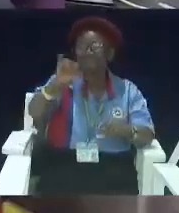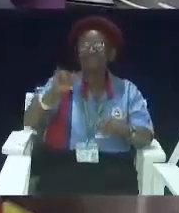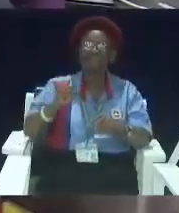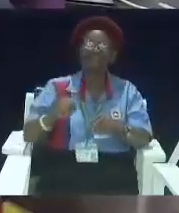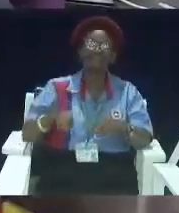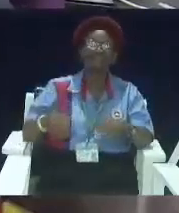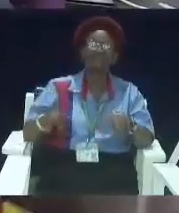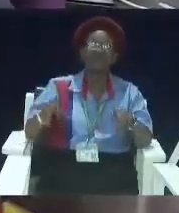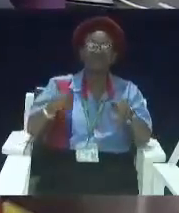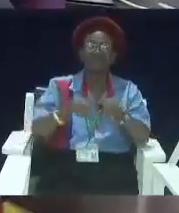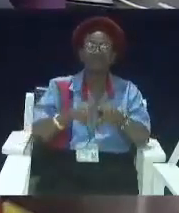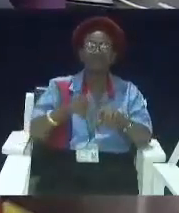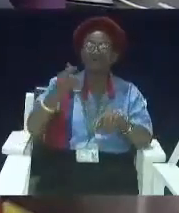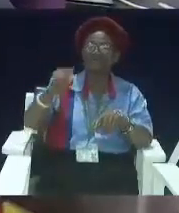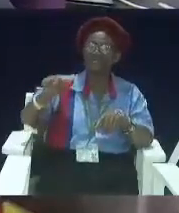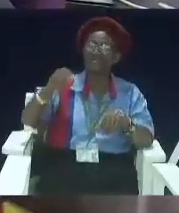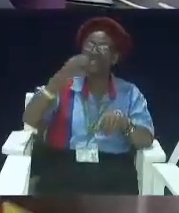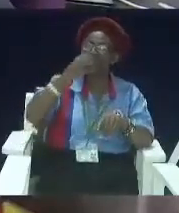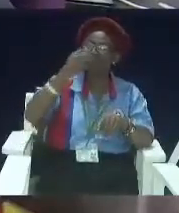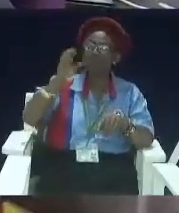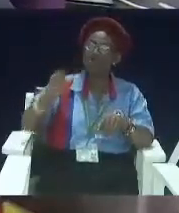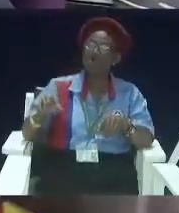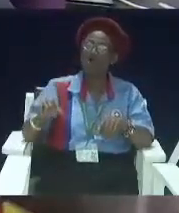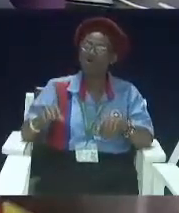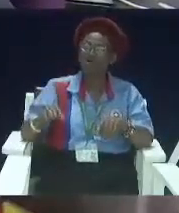So the cursed person